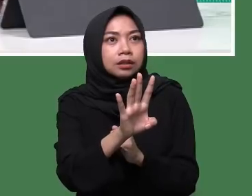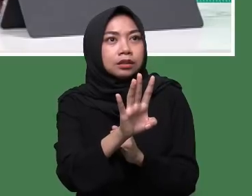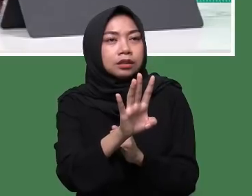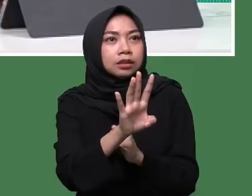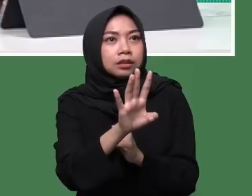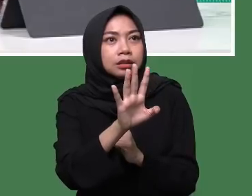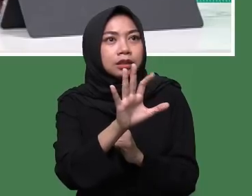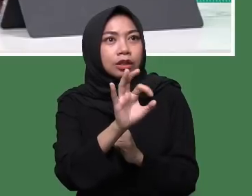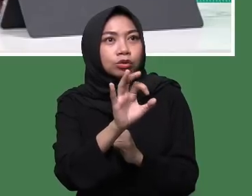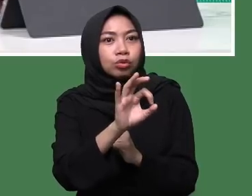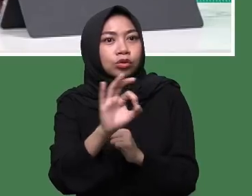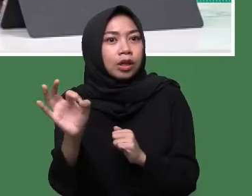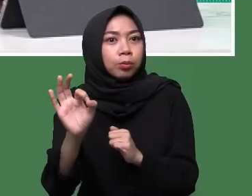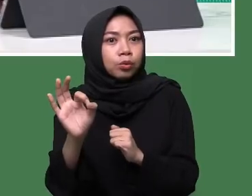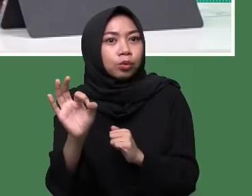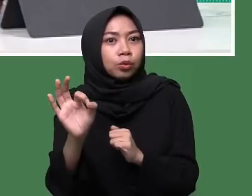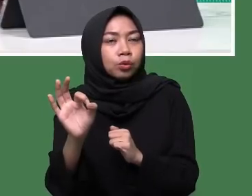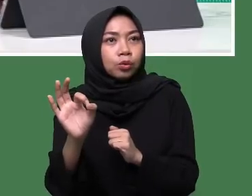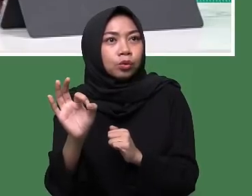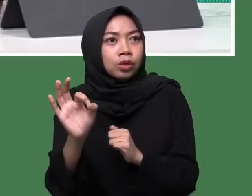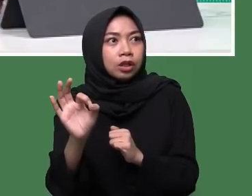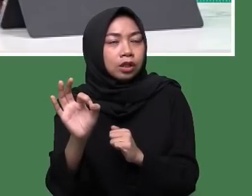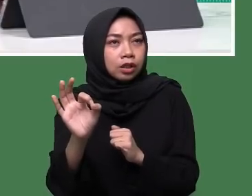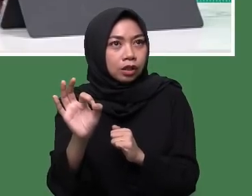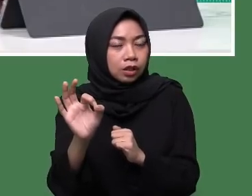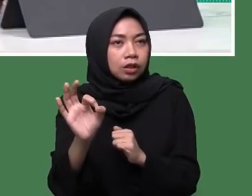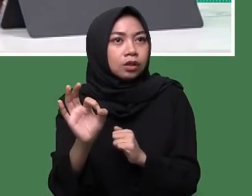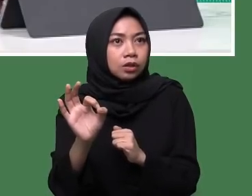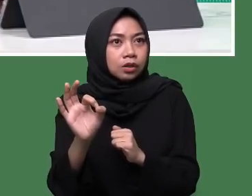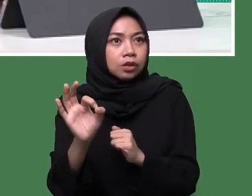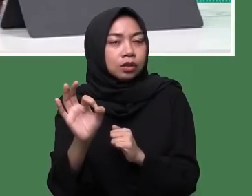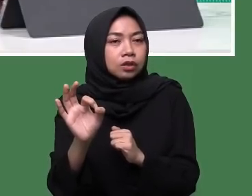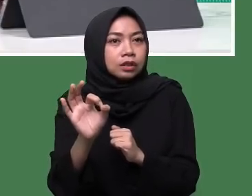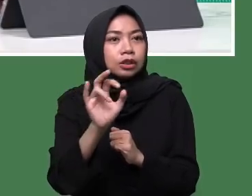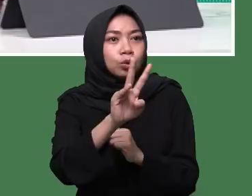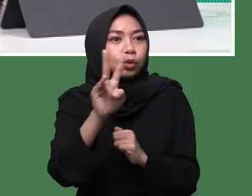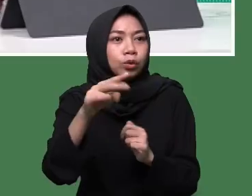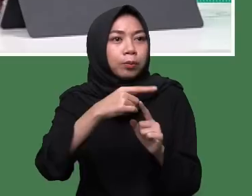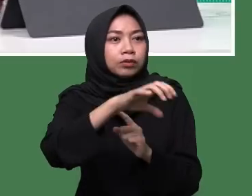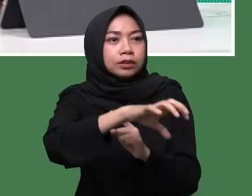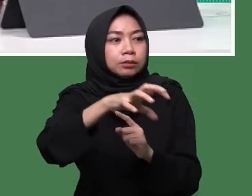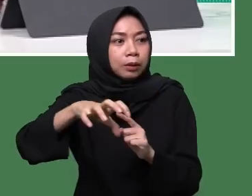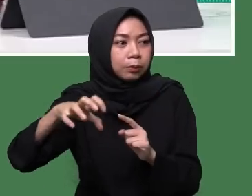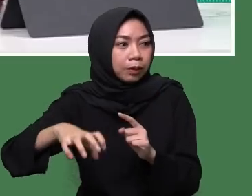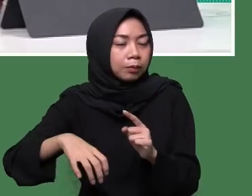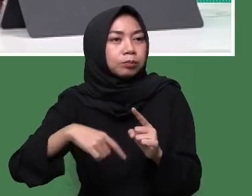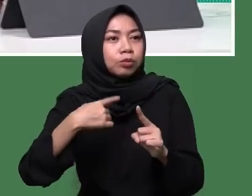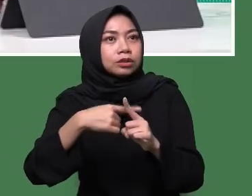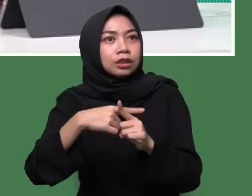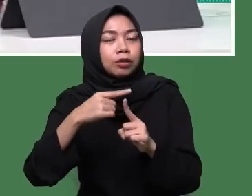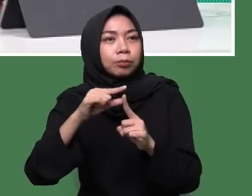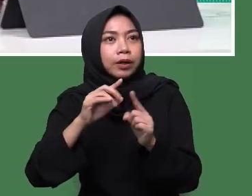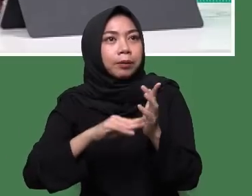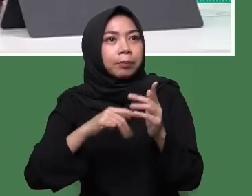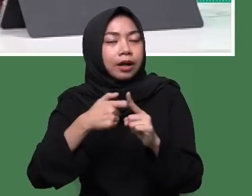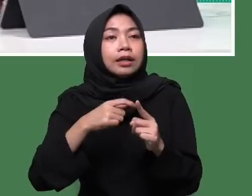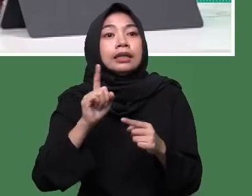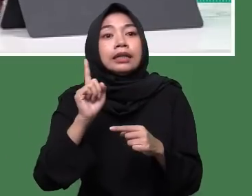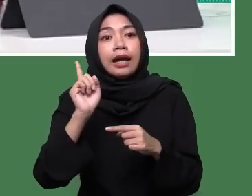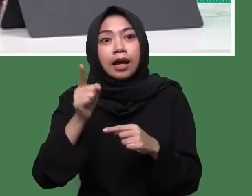453,906 livestock that suspected and confirmed in 22 provinces. And then in terms of vaccines, we already